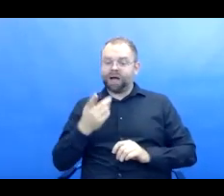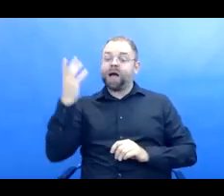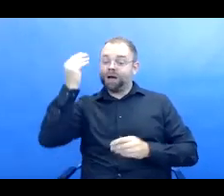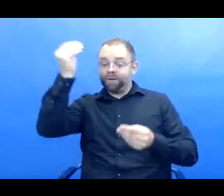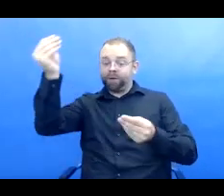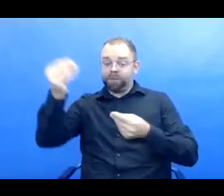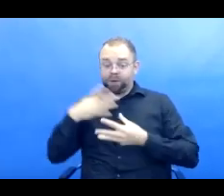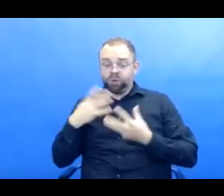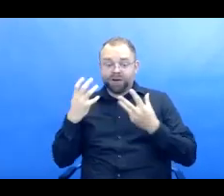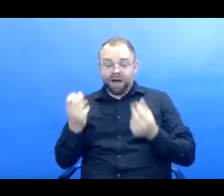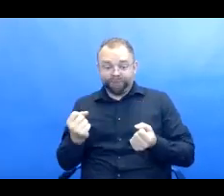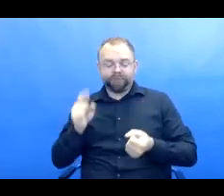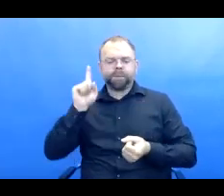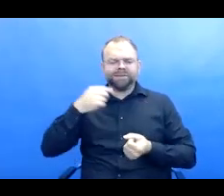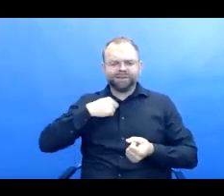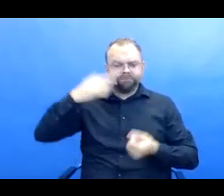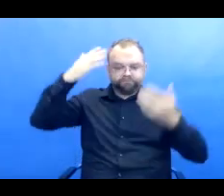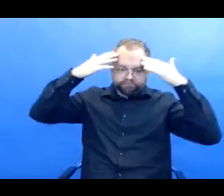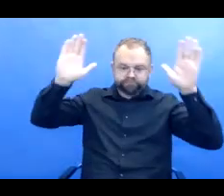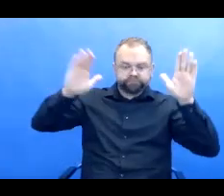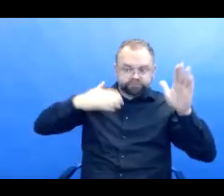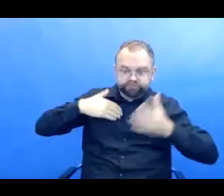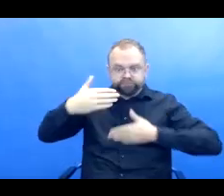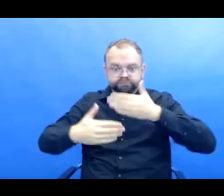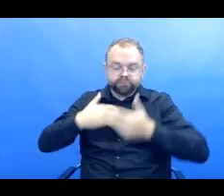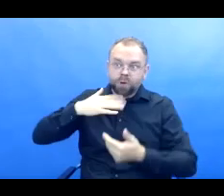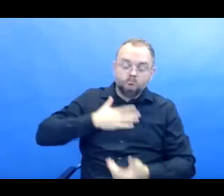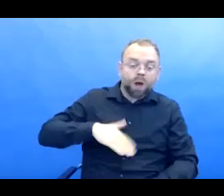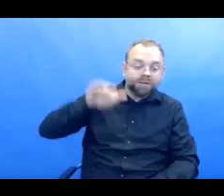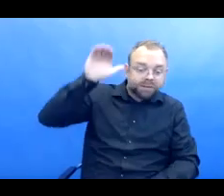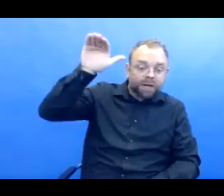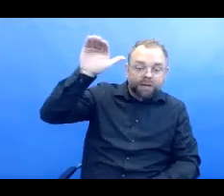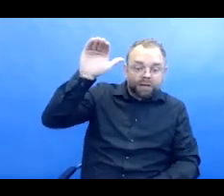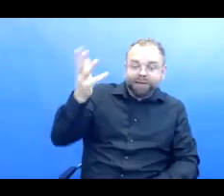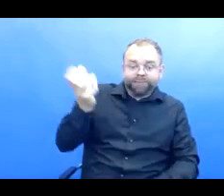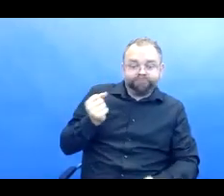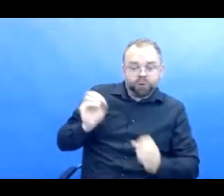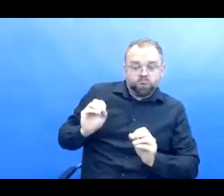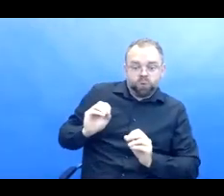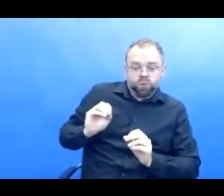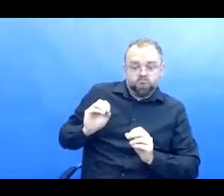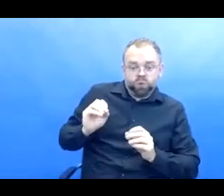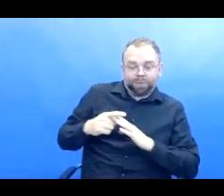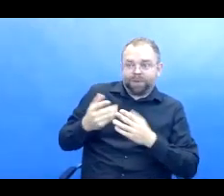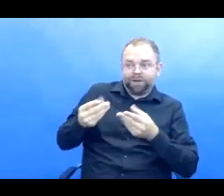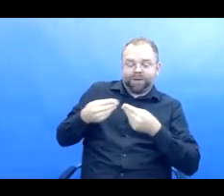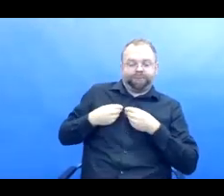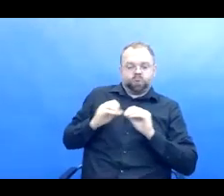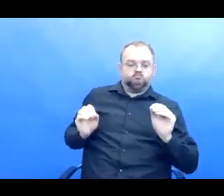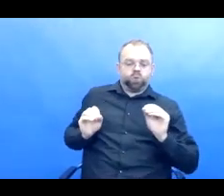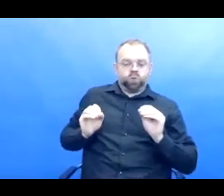Another major limitation is the budget. So the public expenditure that support inclusion of persons with disabilities, I have